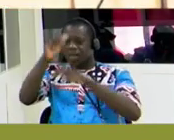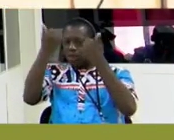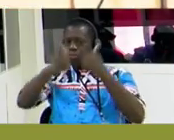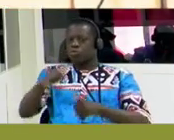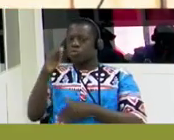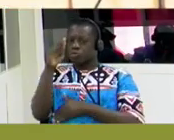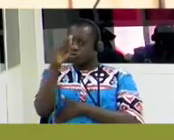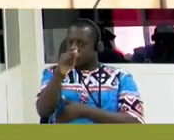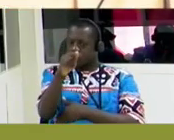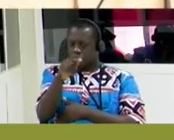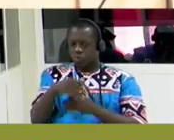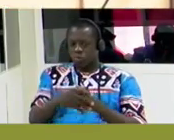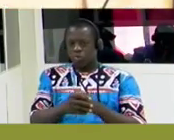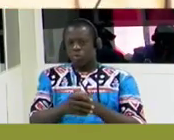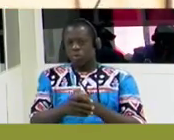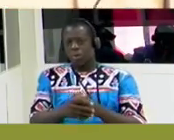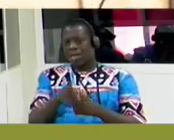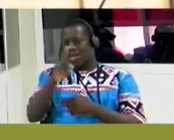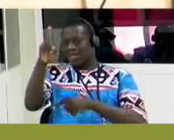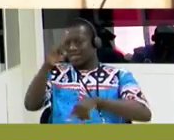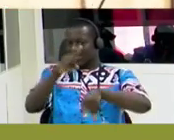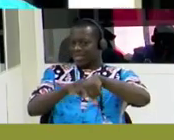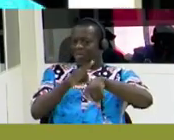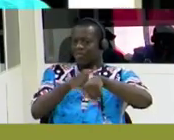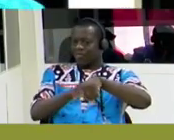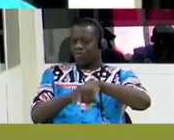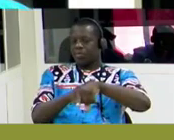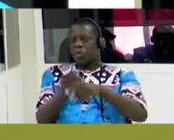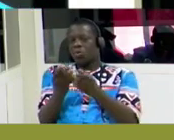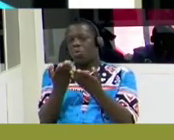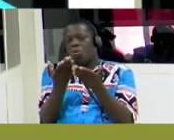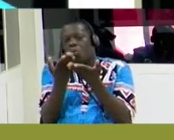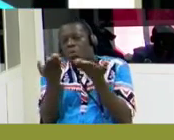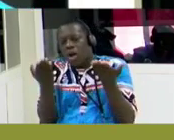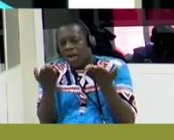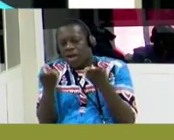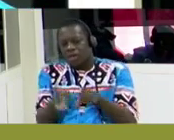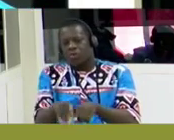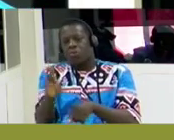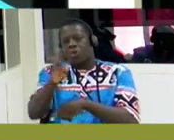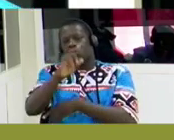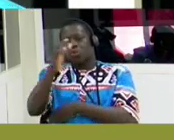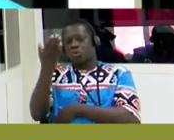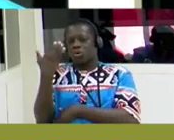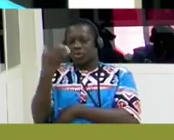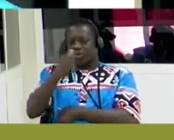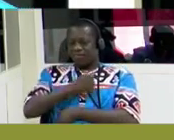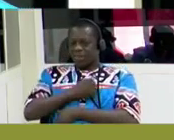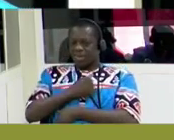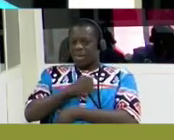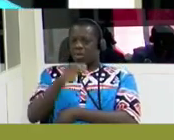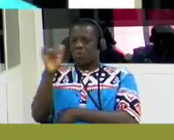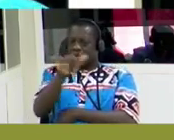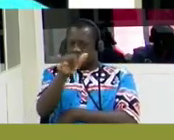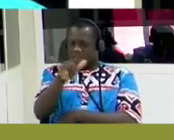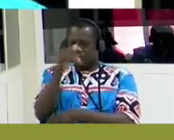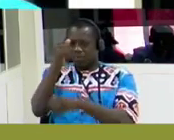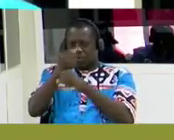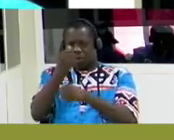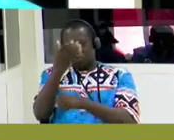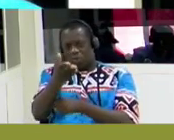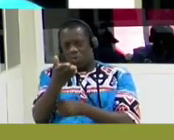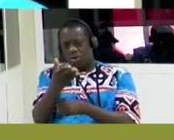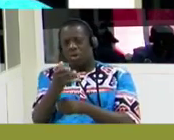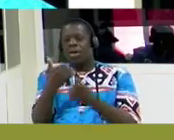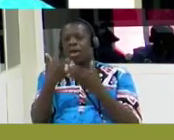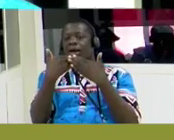That's your second thing. But at that point in time, what was the fear that you had derived from? Did anybody tell